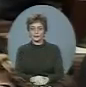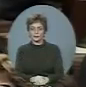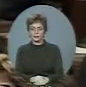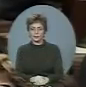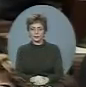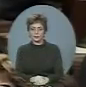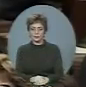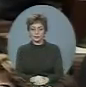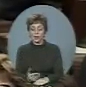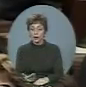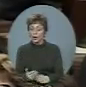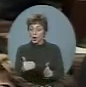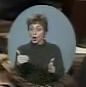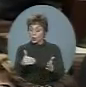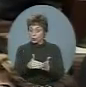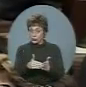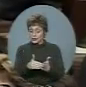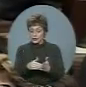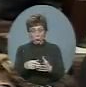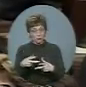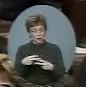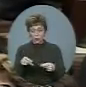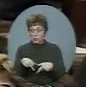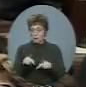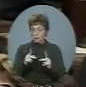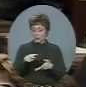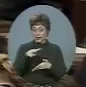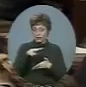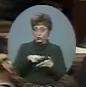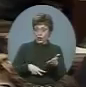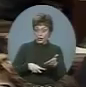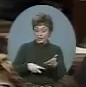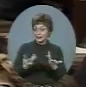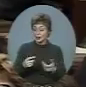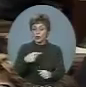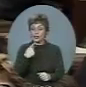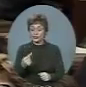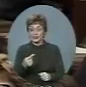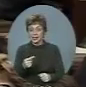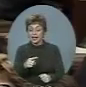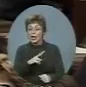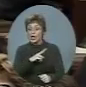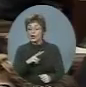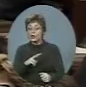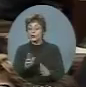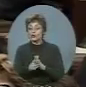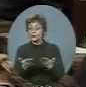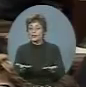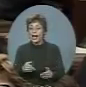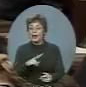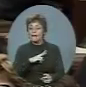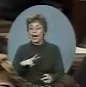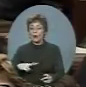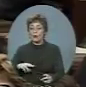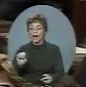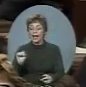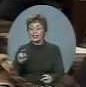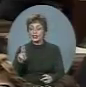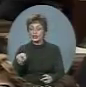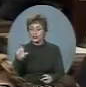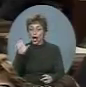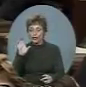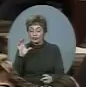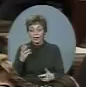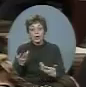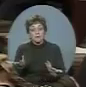apparently won't let me read into the record what the Vancouver Sun reported, let me just say this, Mr. Speaker, that it's very clear from the